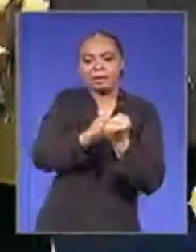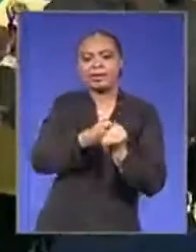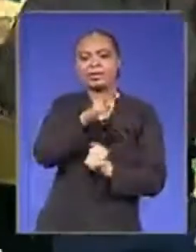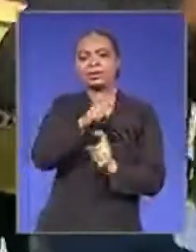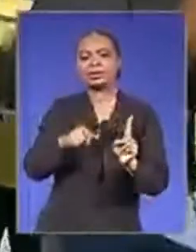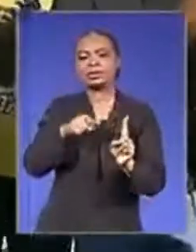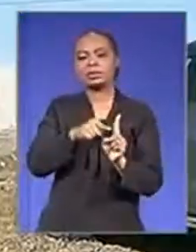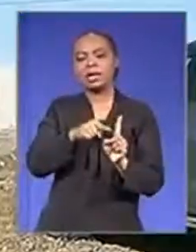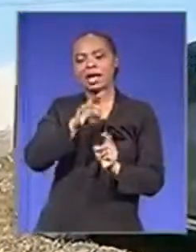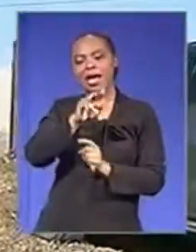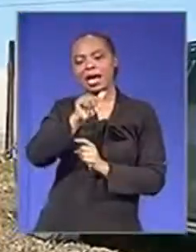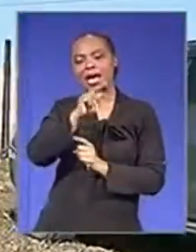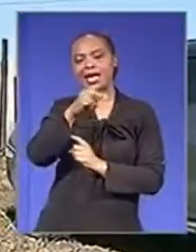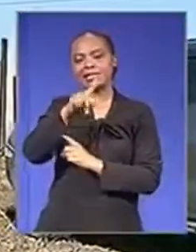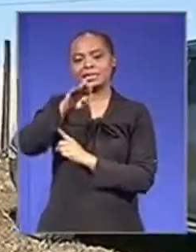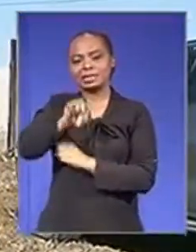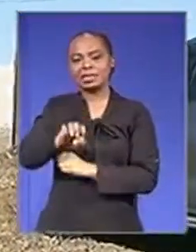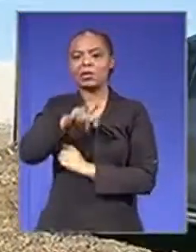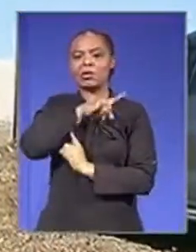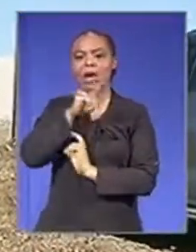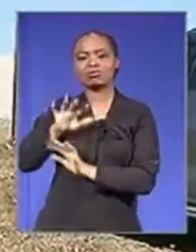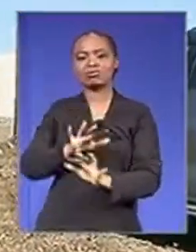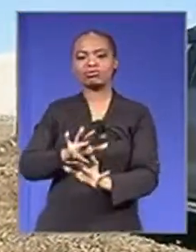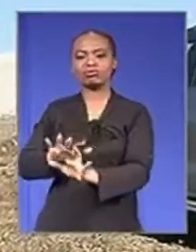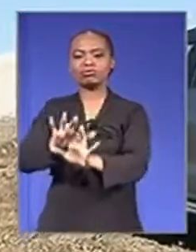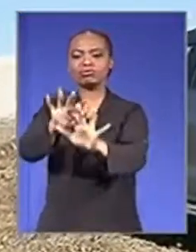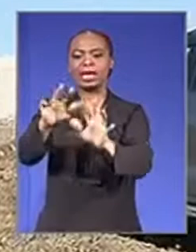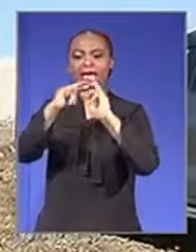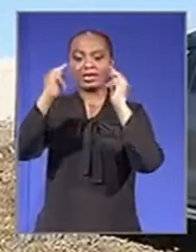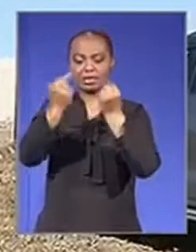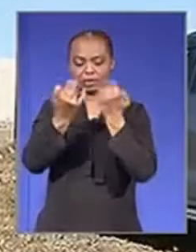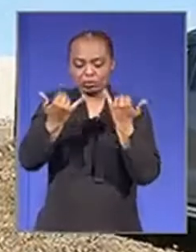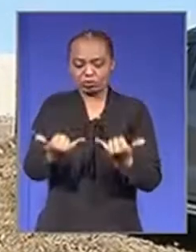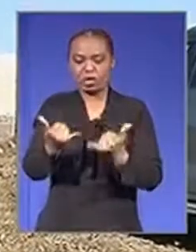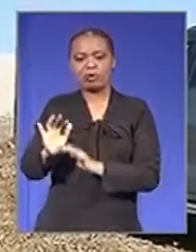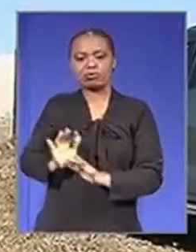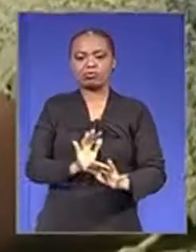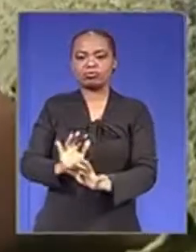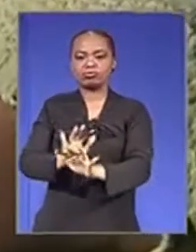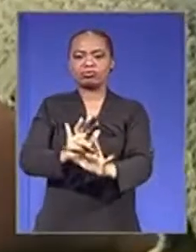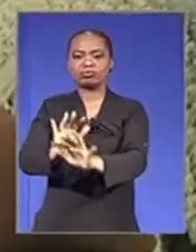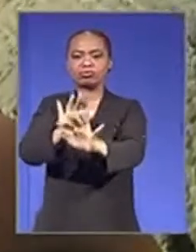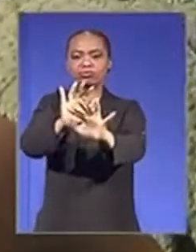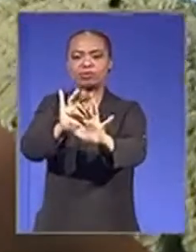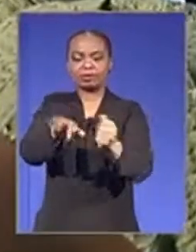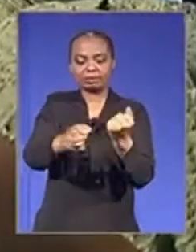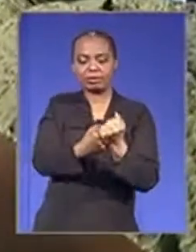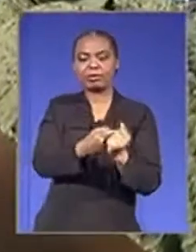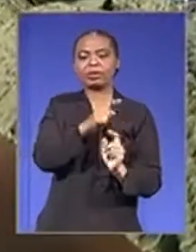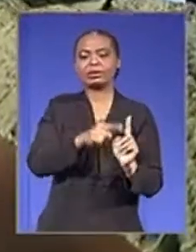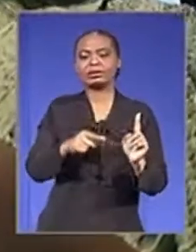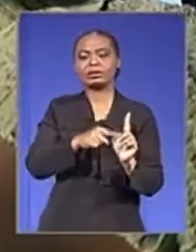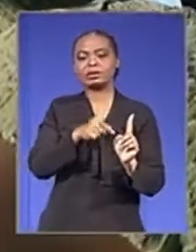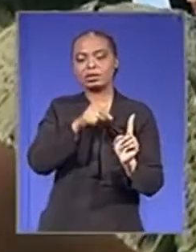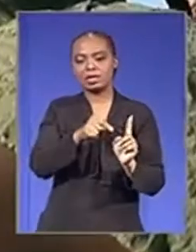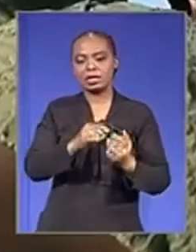Bay andile longisa ya ho tshwarwa ha mehwanto phatlalla le naha ka jeno. Sehlopha sena se nehelana ka lengolo la ditletlebo seteisheneng